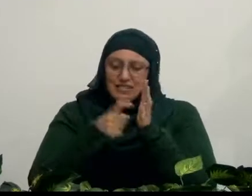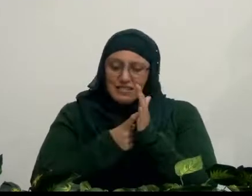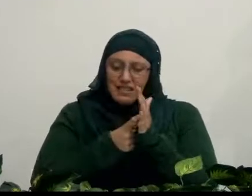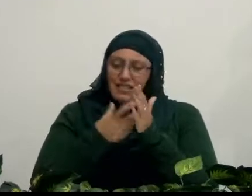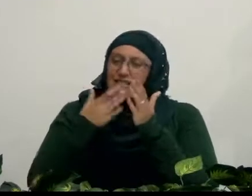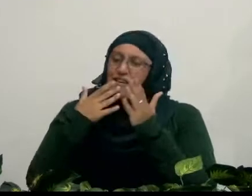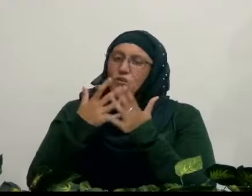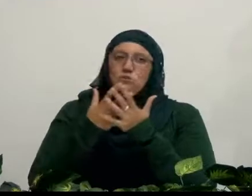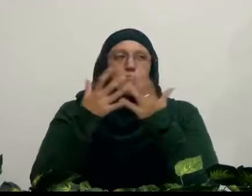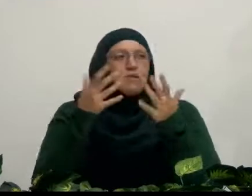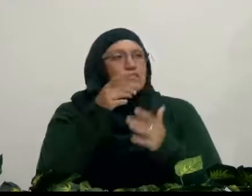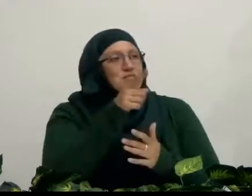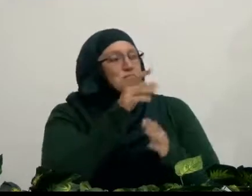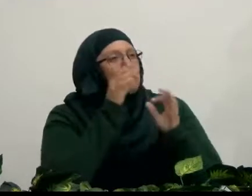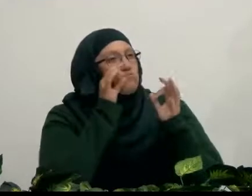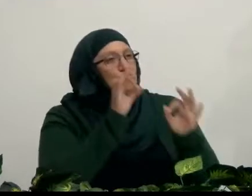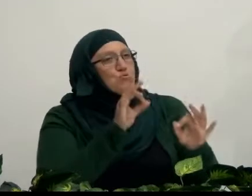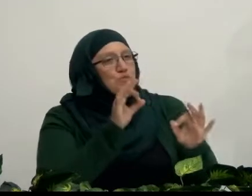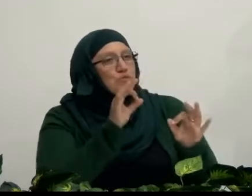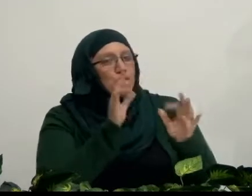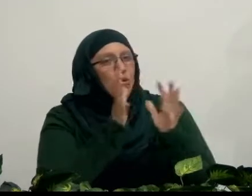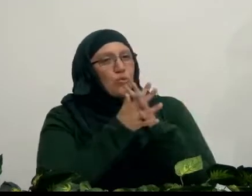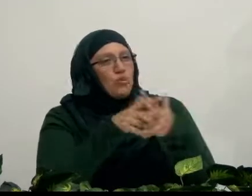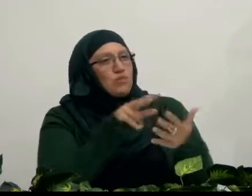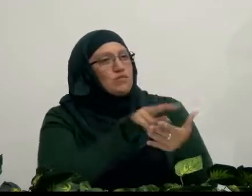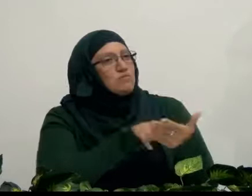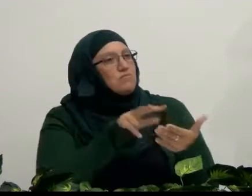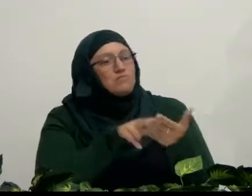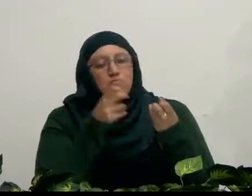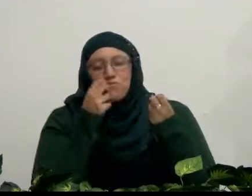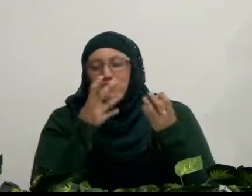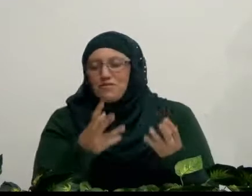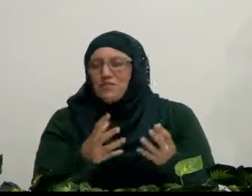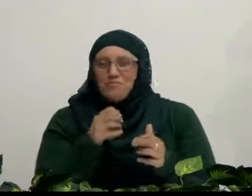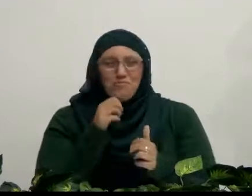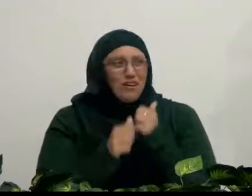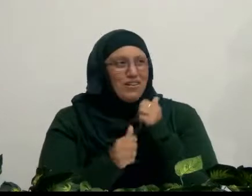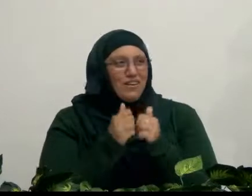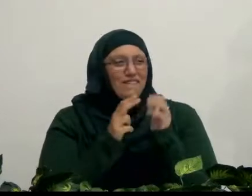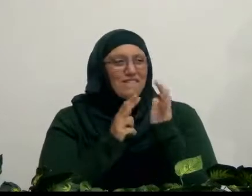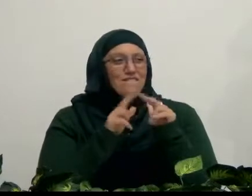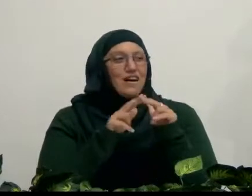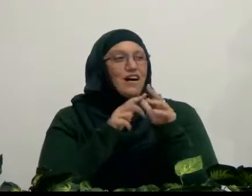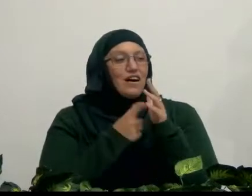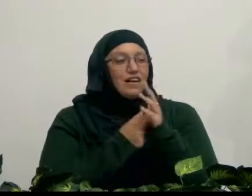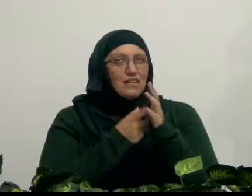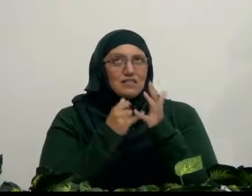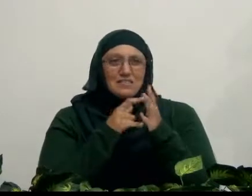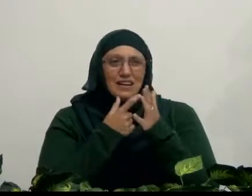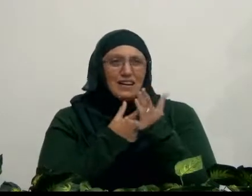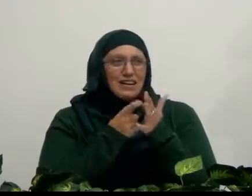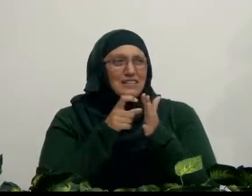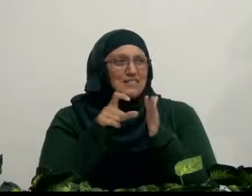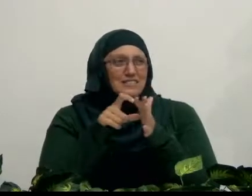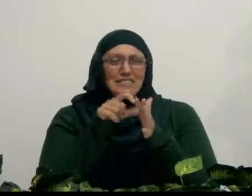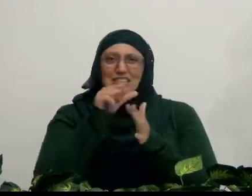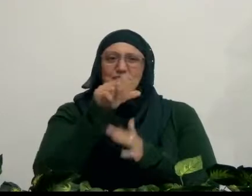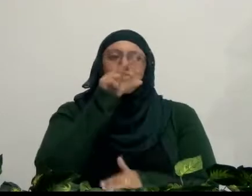very touching. Brother Farshad, although his poetry was very short, but alhamdulillah, so